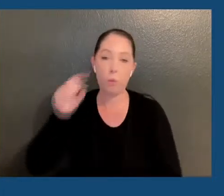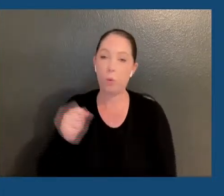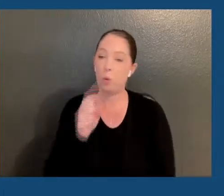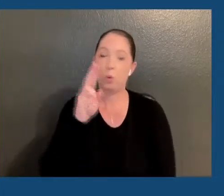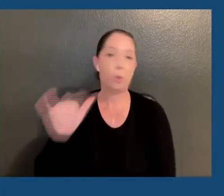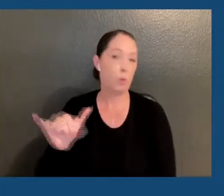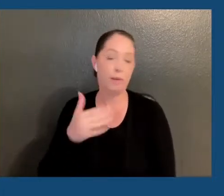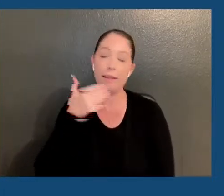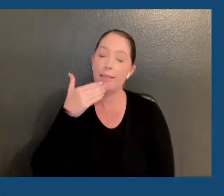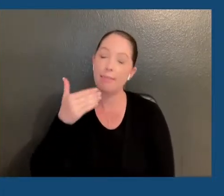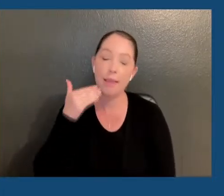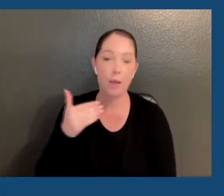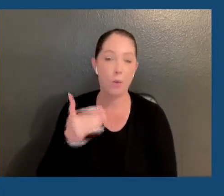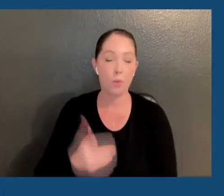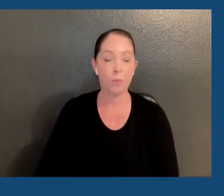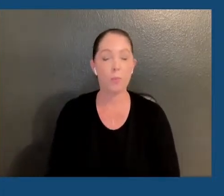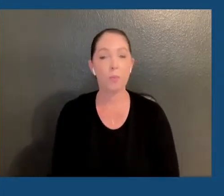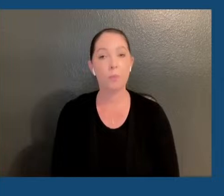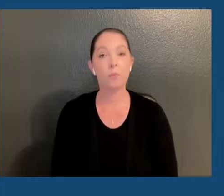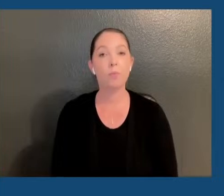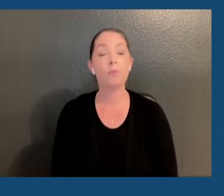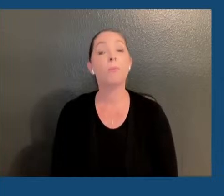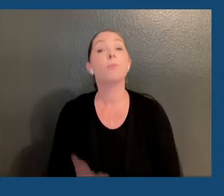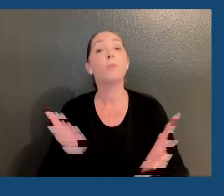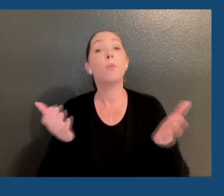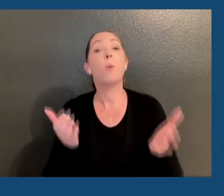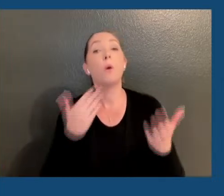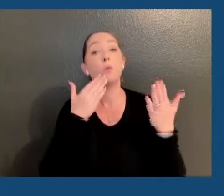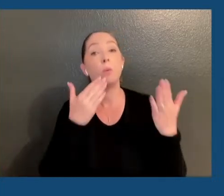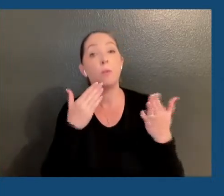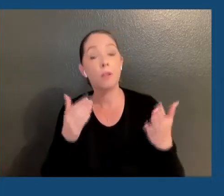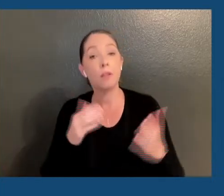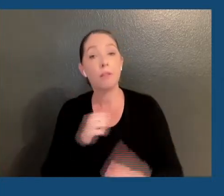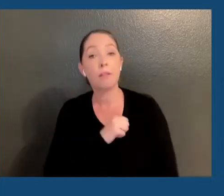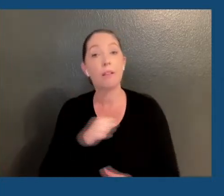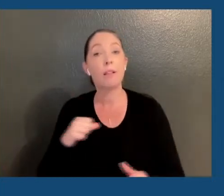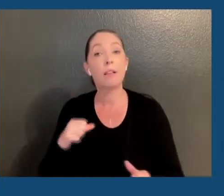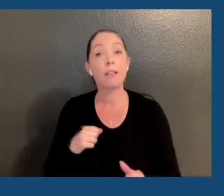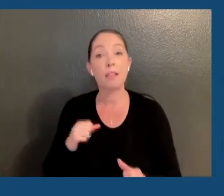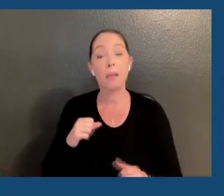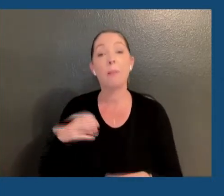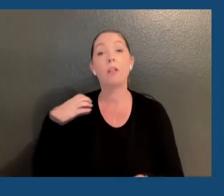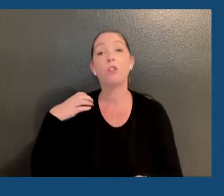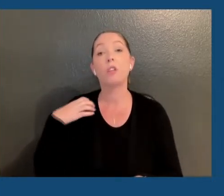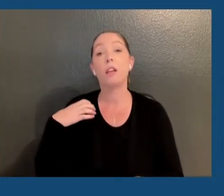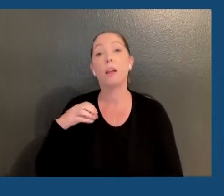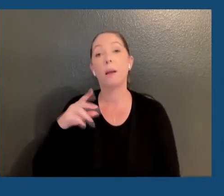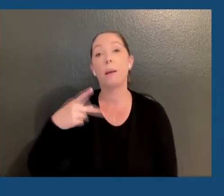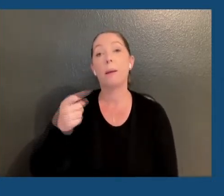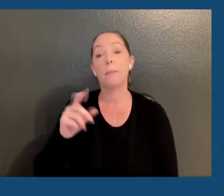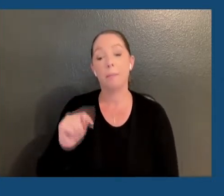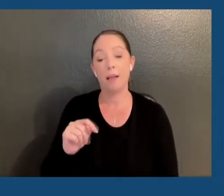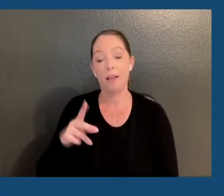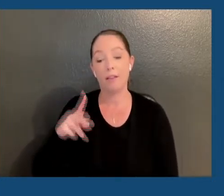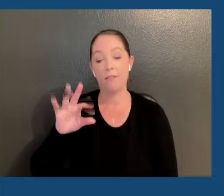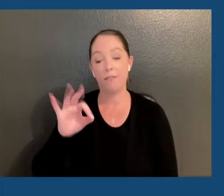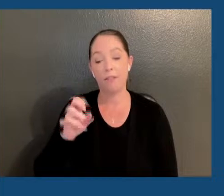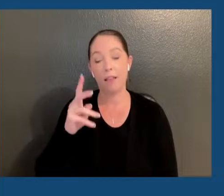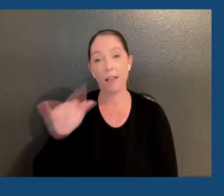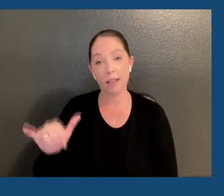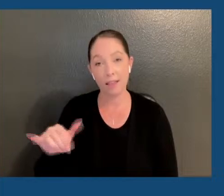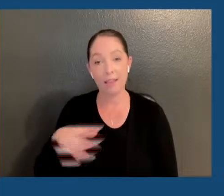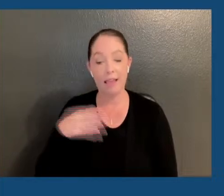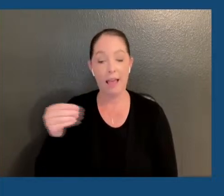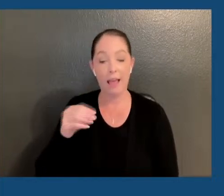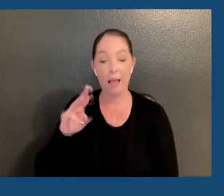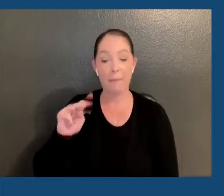for all the support. I also want to thank Assembly Higher Education Chair Pat Fahey and Assembly Member McDonald, who are relentless